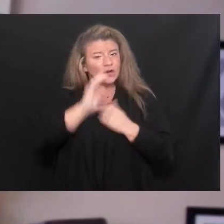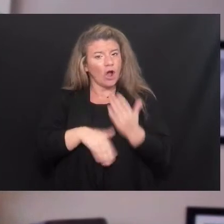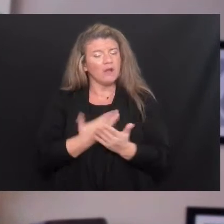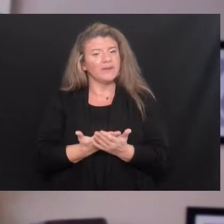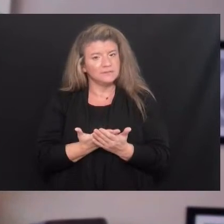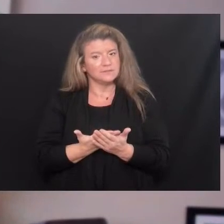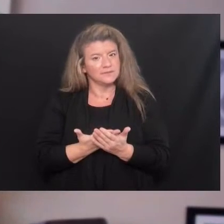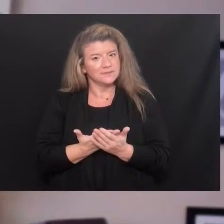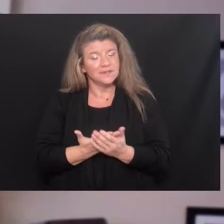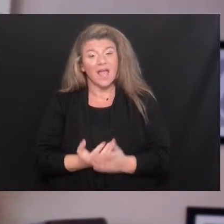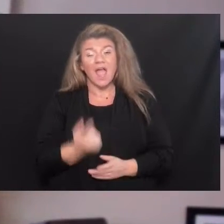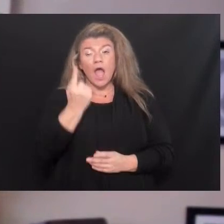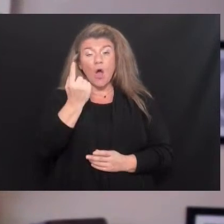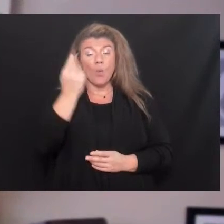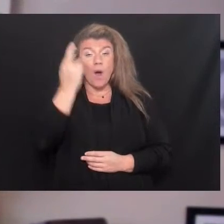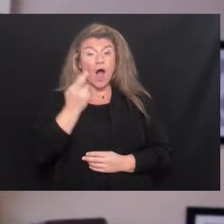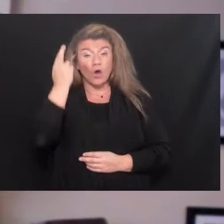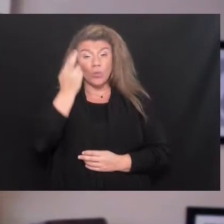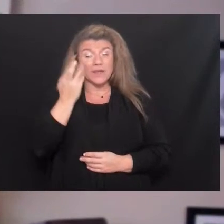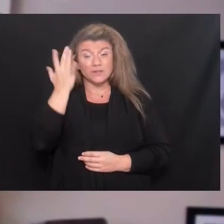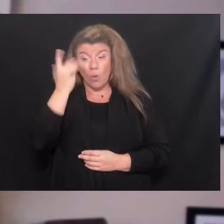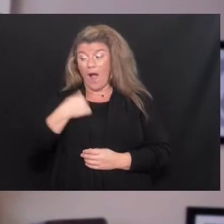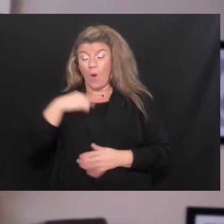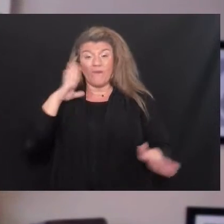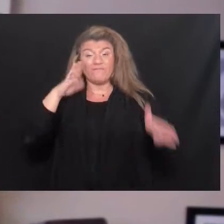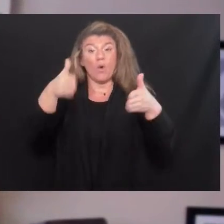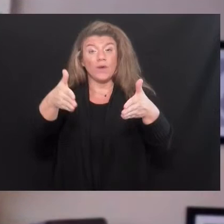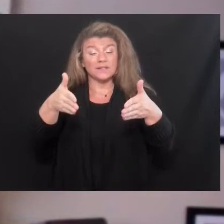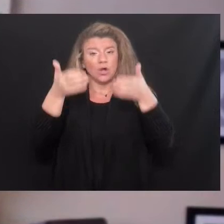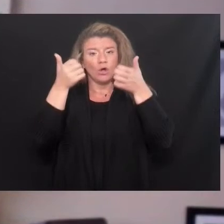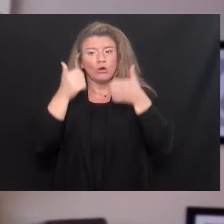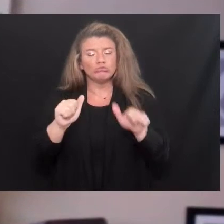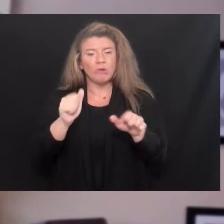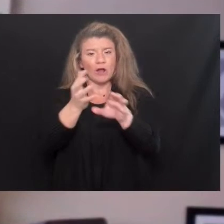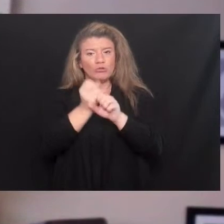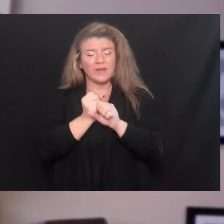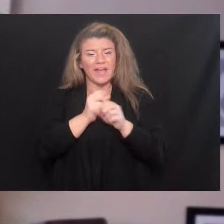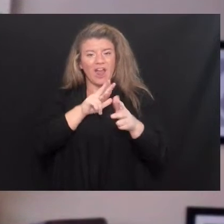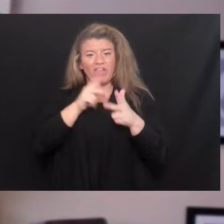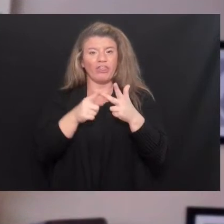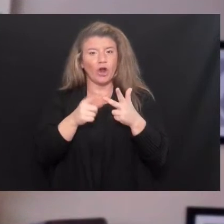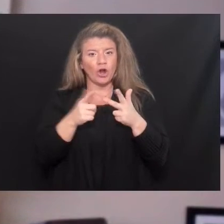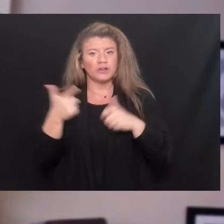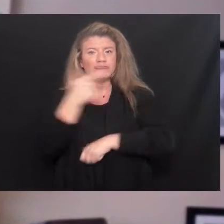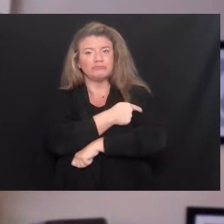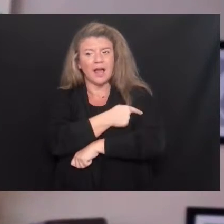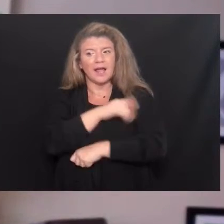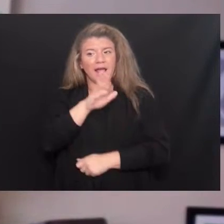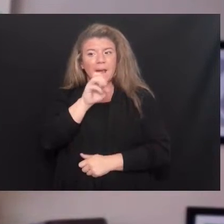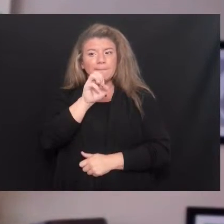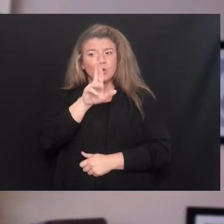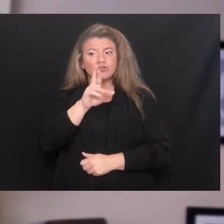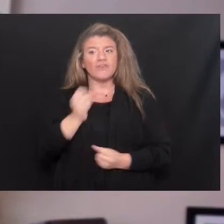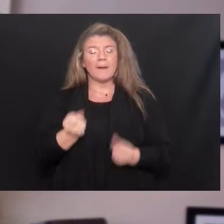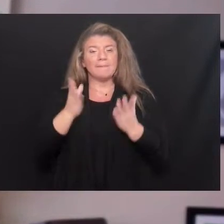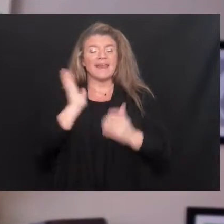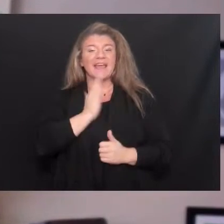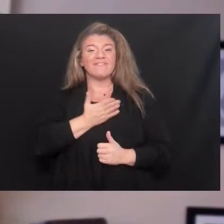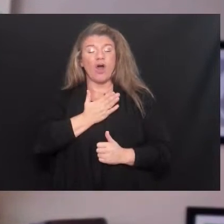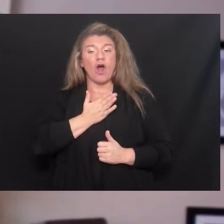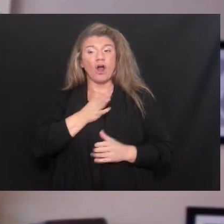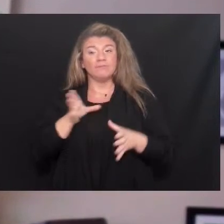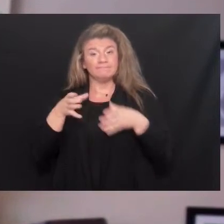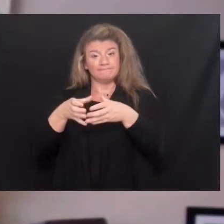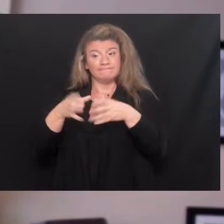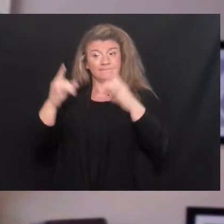of the reasons why we are so focused at trying to get third booster doses in many of our residents is because